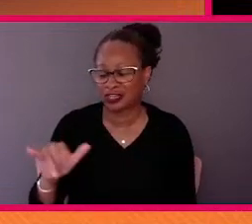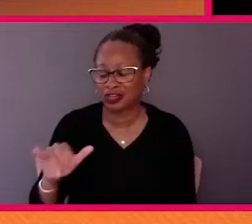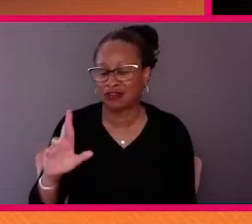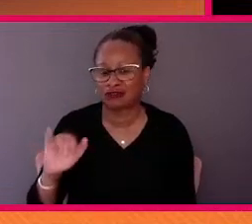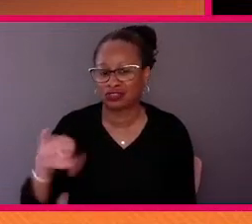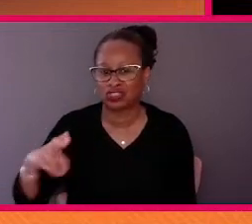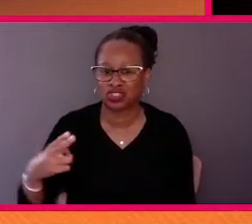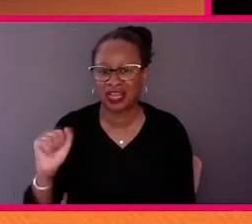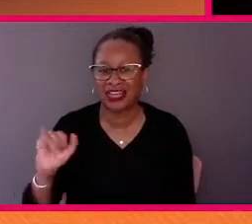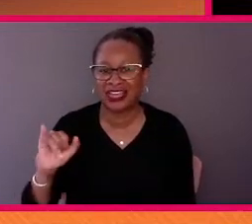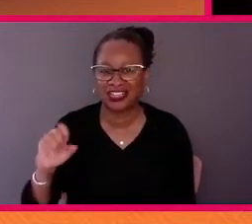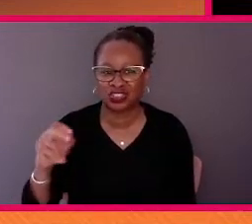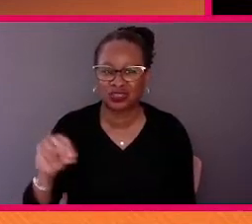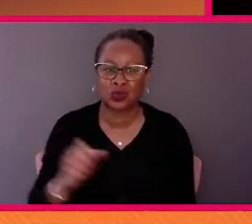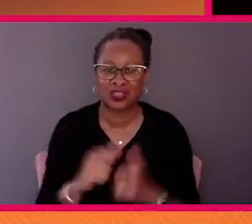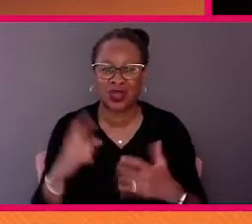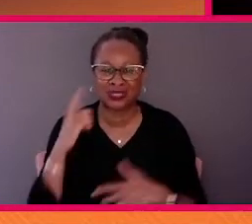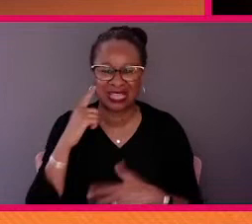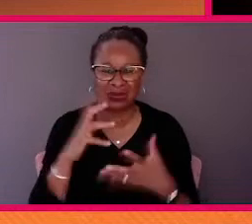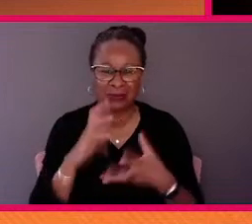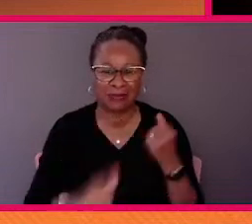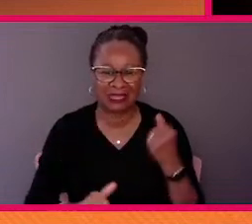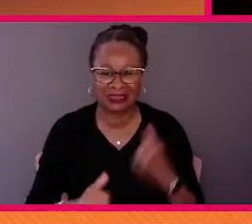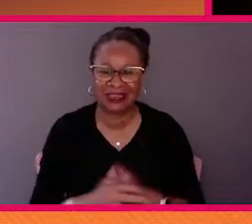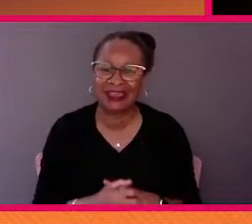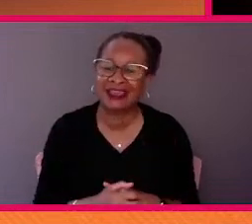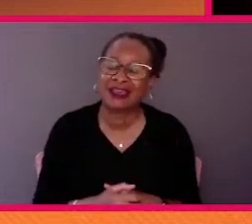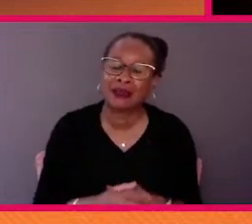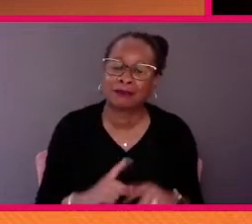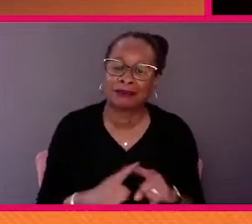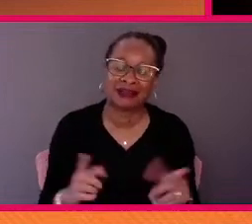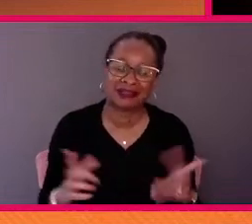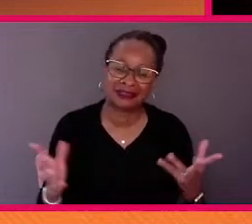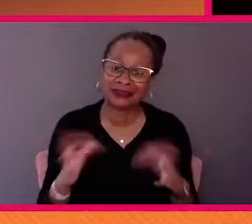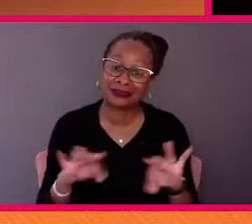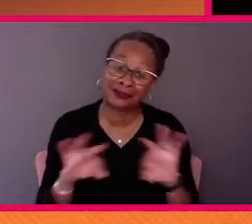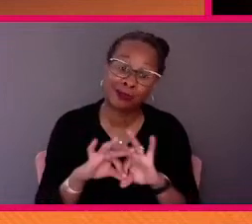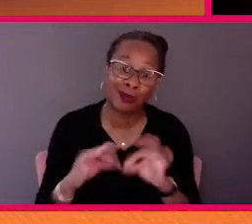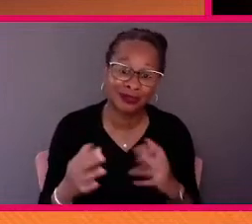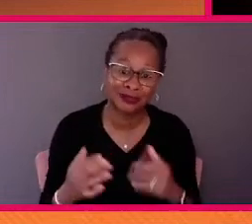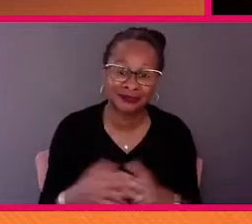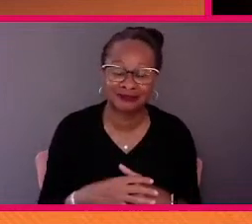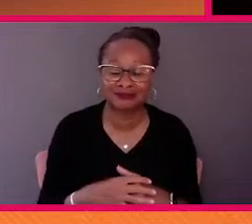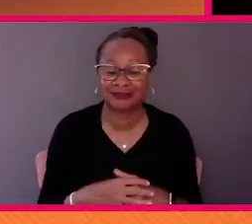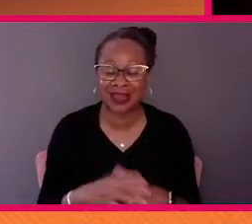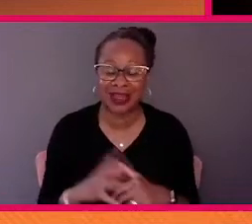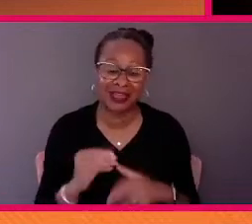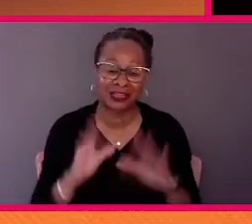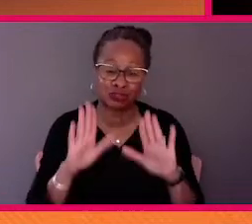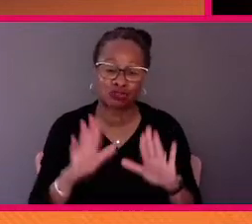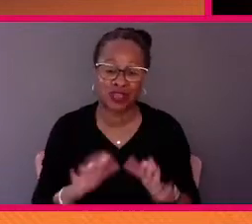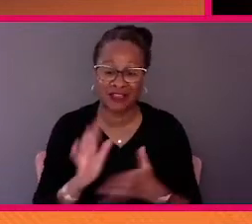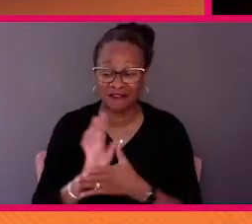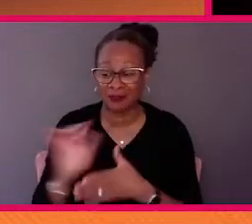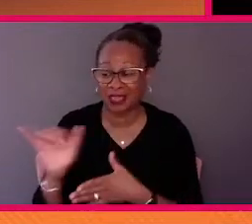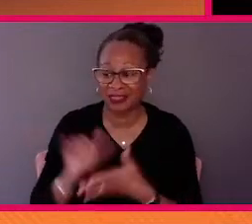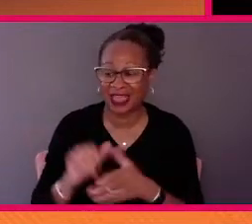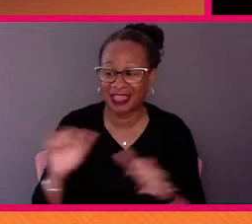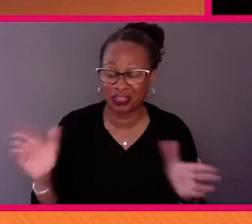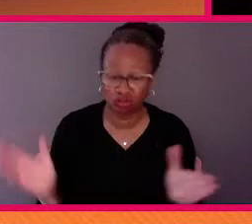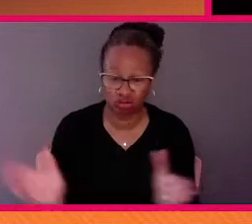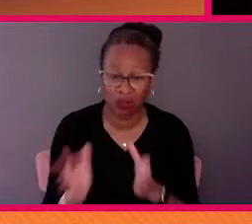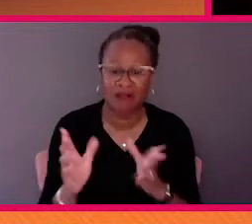So I'll just say that it's resonant and it's important and it's great that a film like that can drive people into the